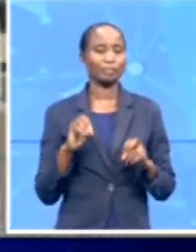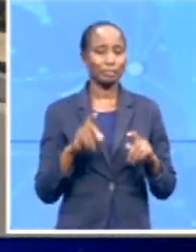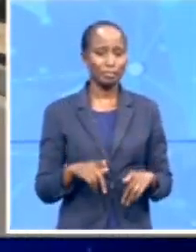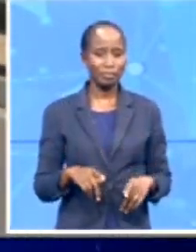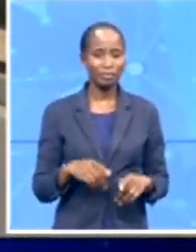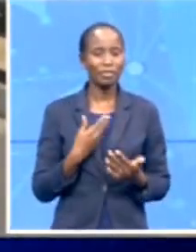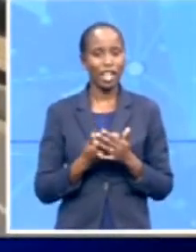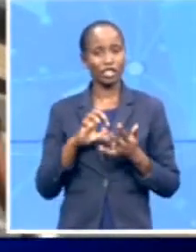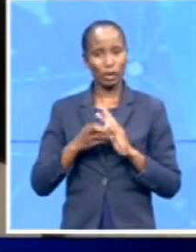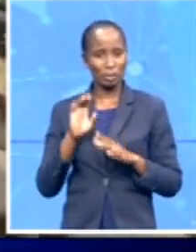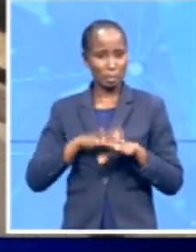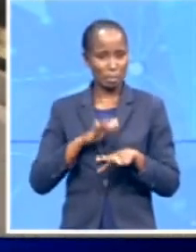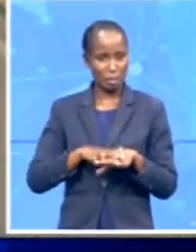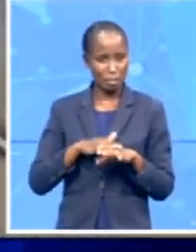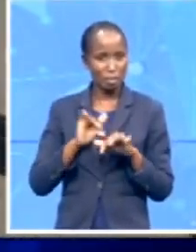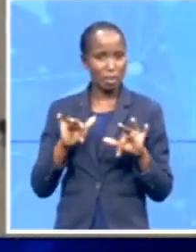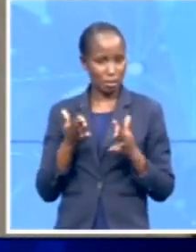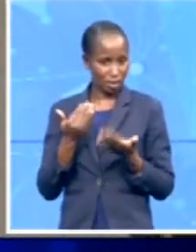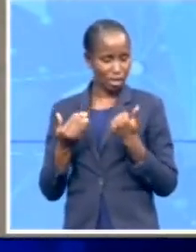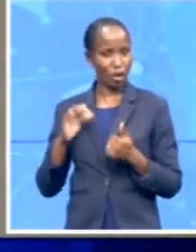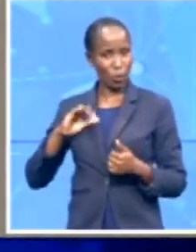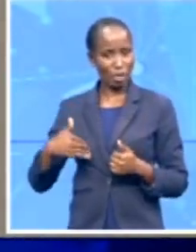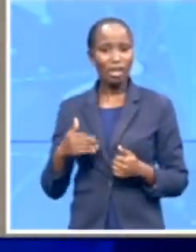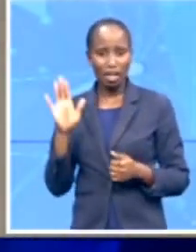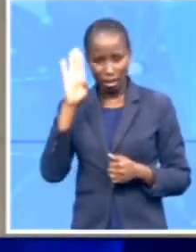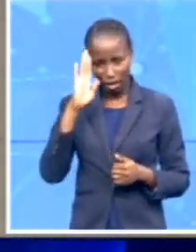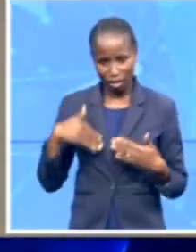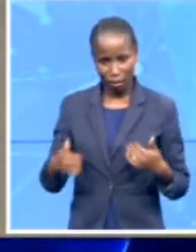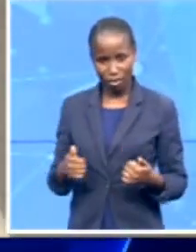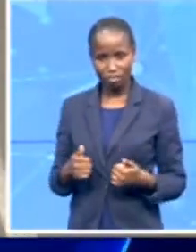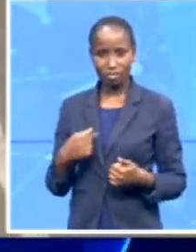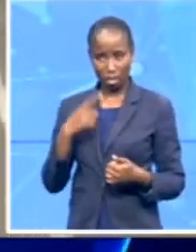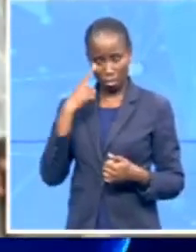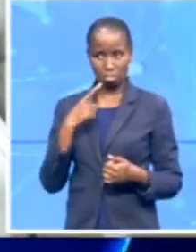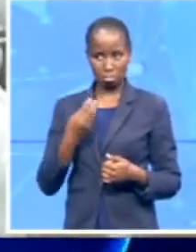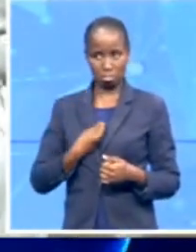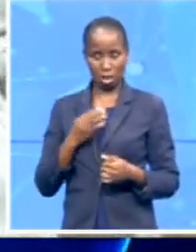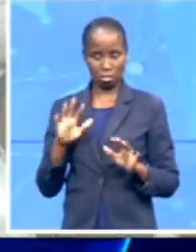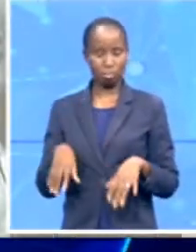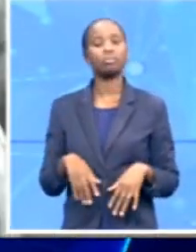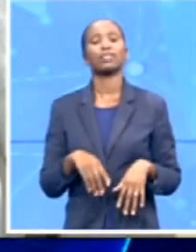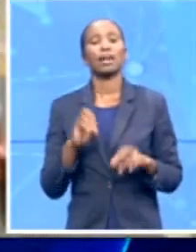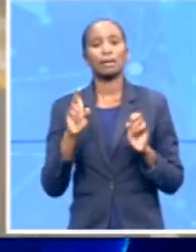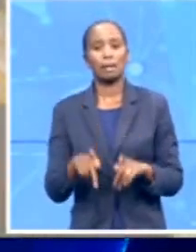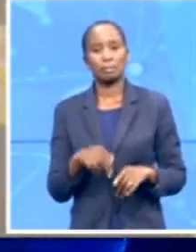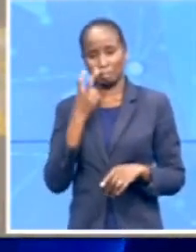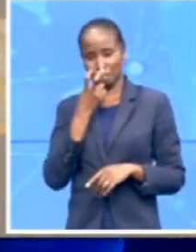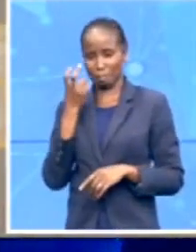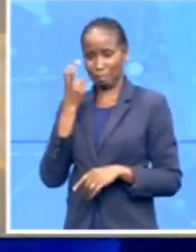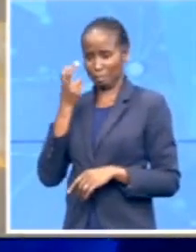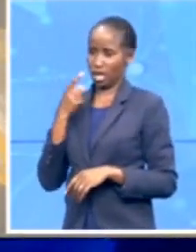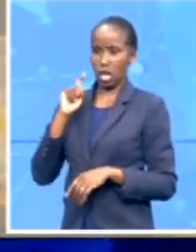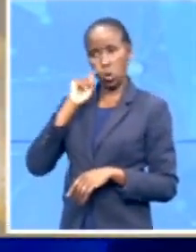females. Hi, how are you? Okay, I think she looks quite young. So I see somebody who looks a little bit older. Hi, Mama, how are you?